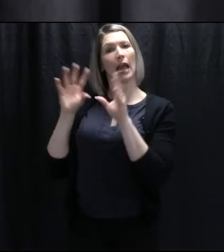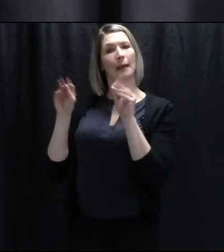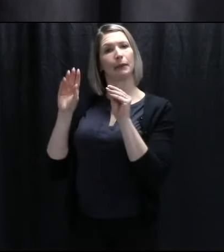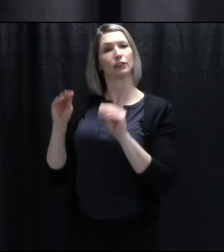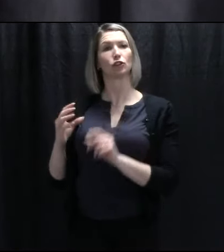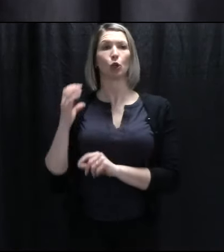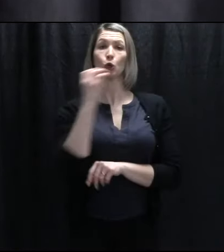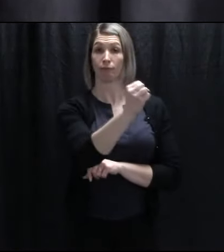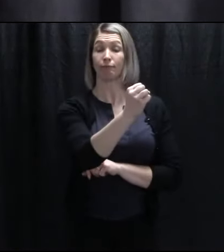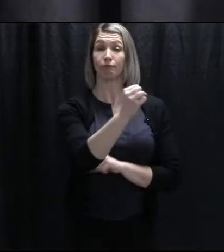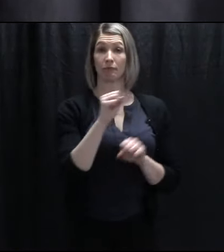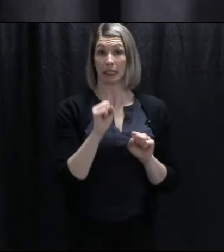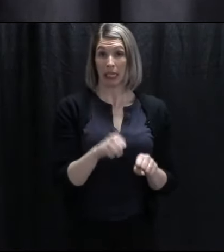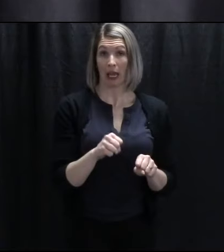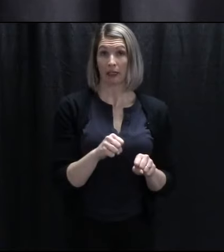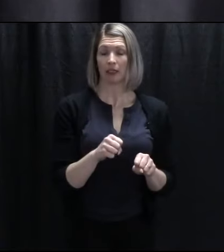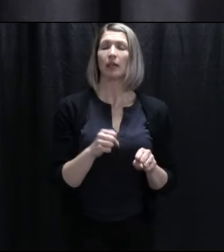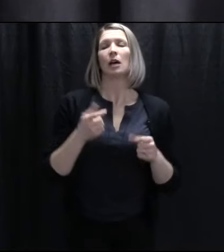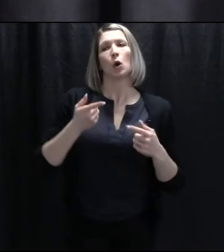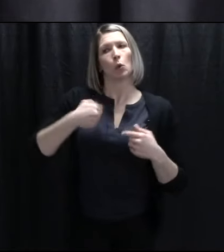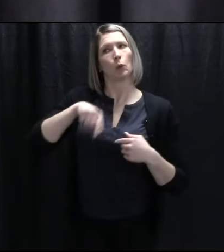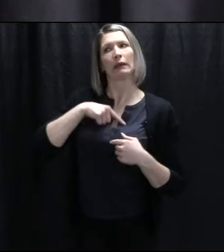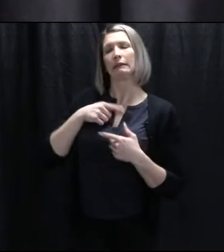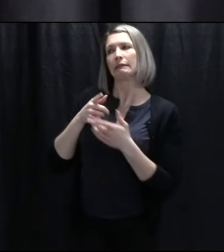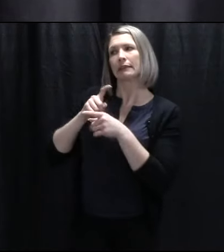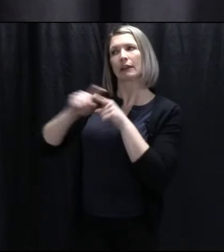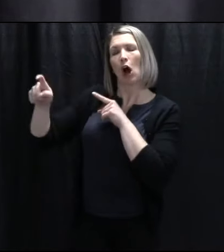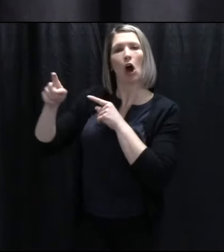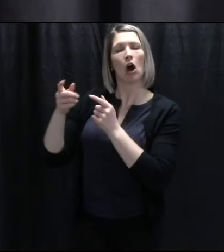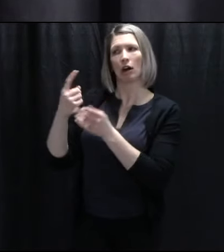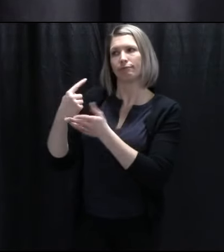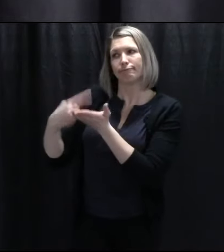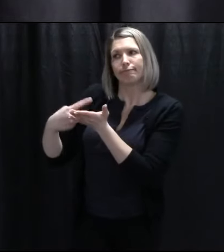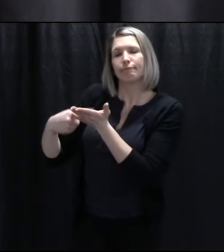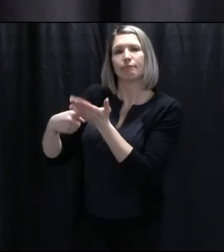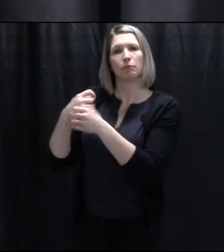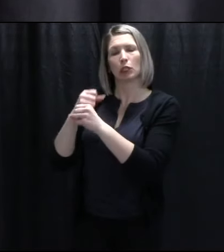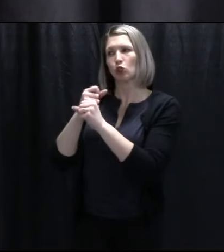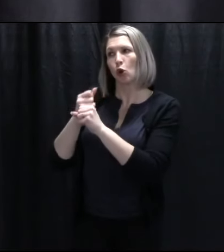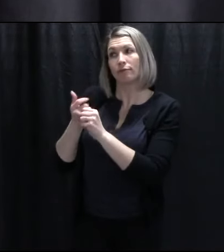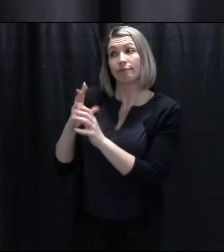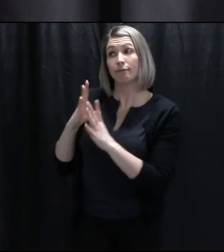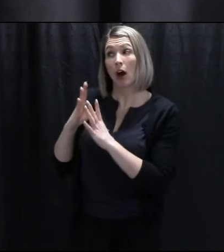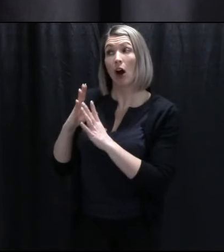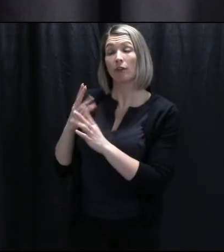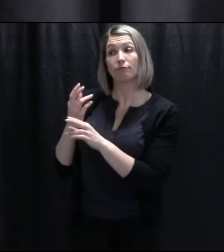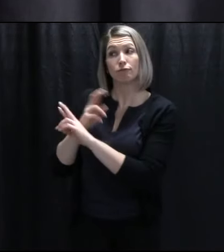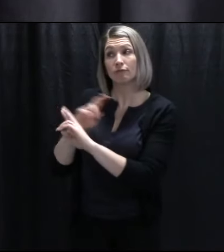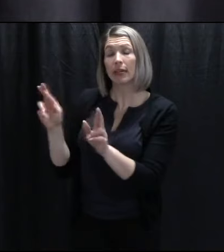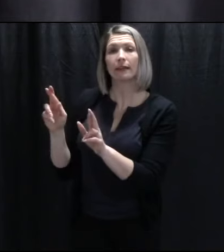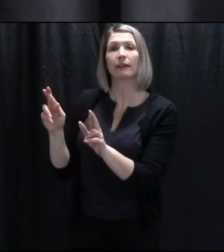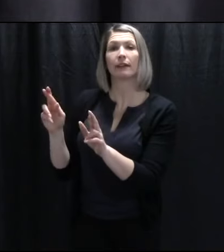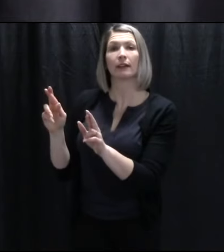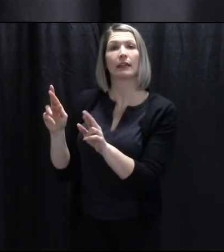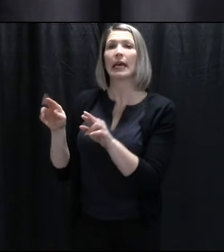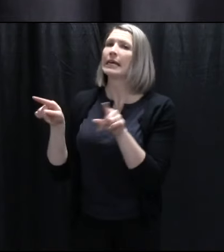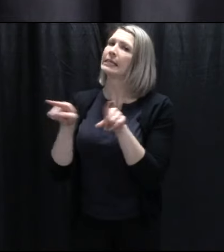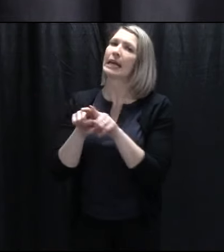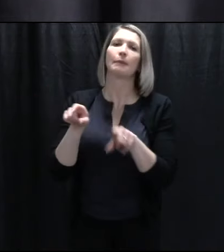topic that we address frequently to make sure, just like other healthcare providers and other sectors, that we're not running into